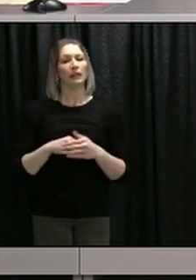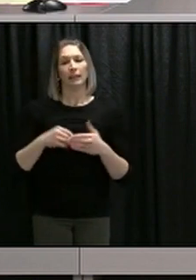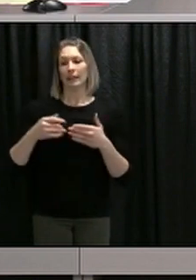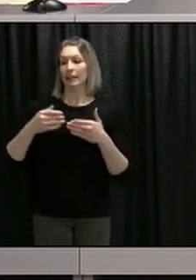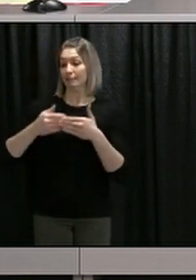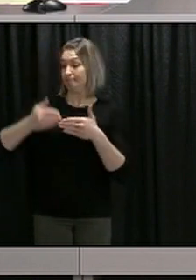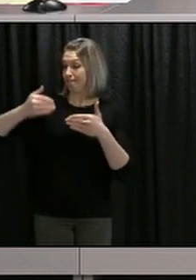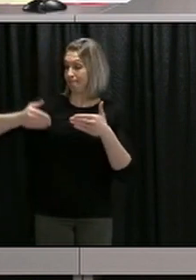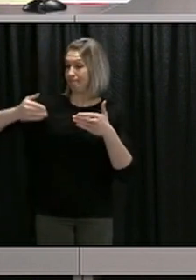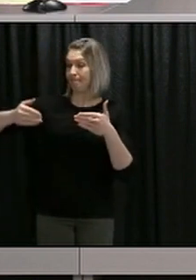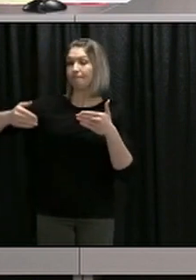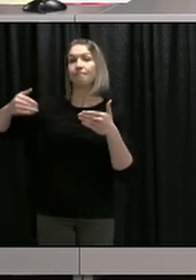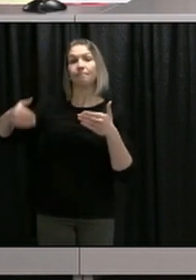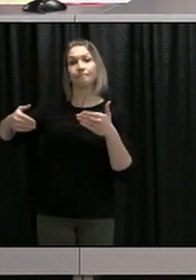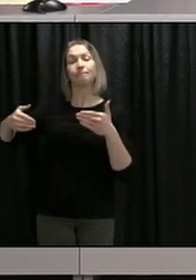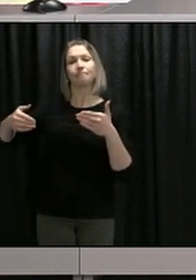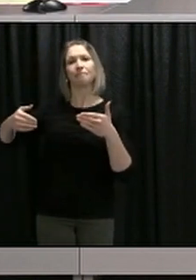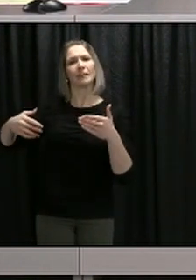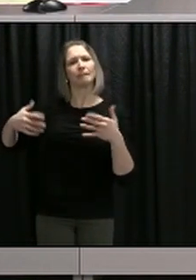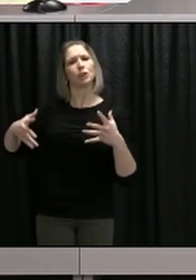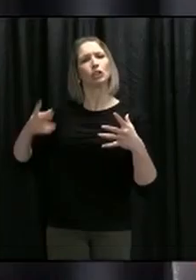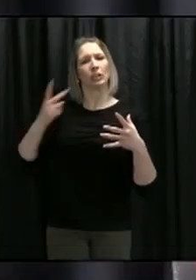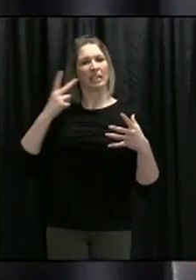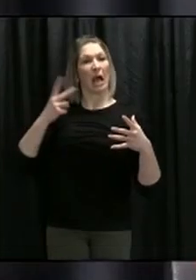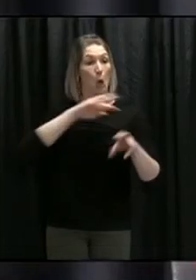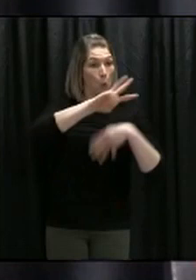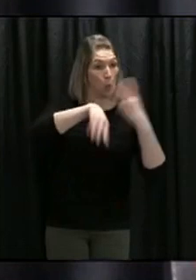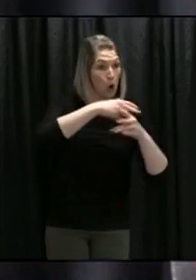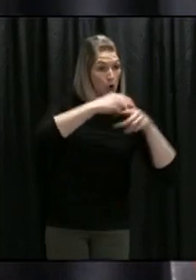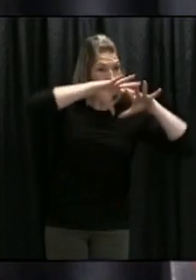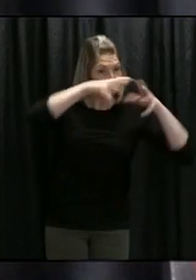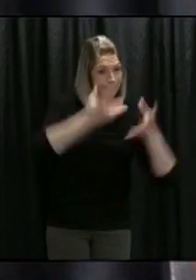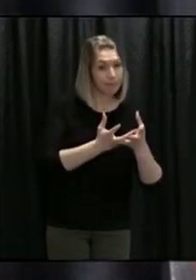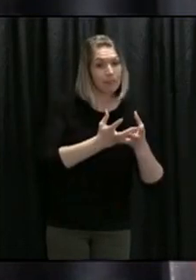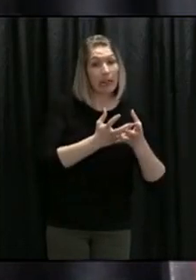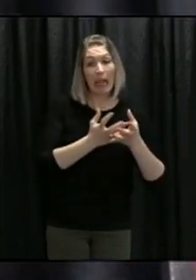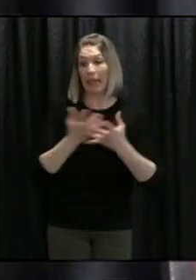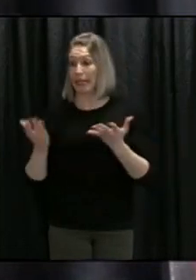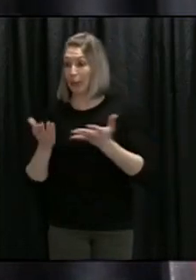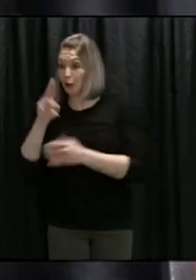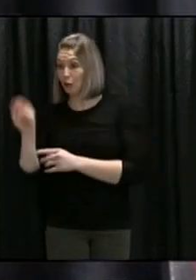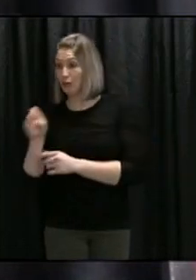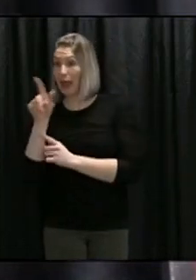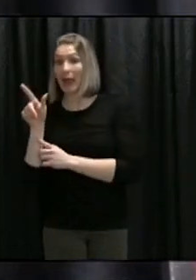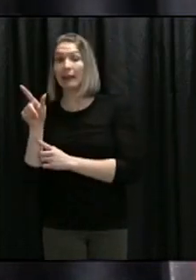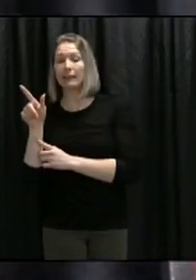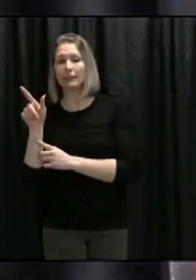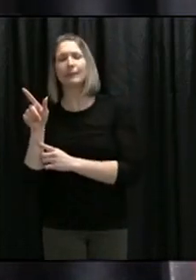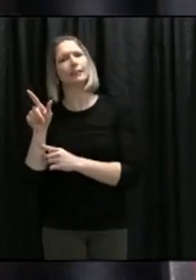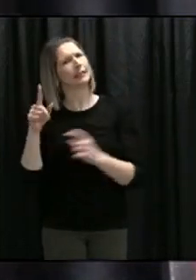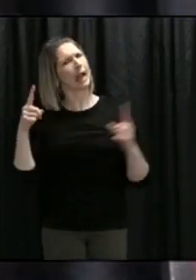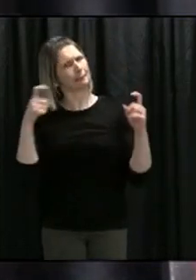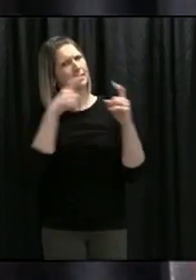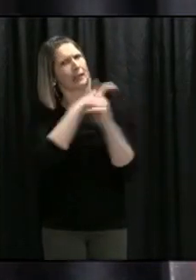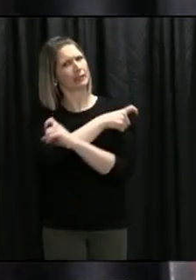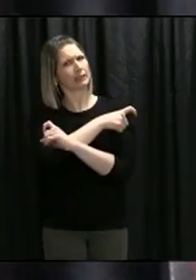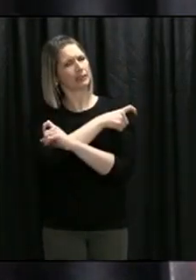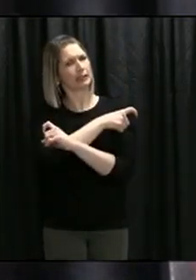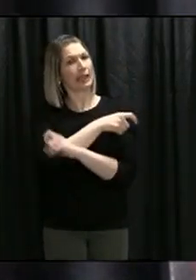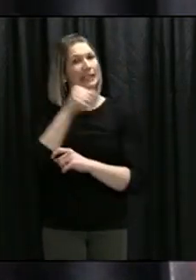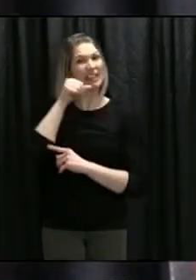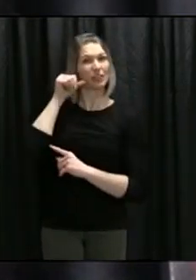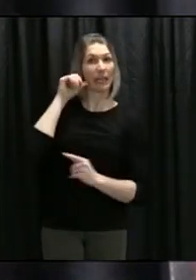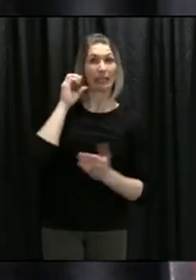the situation is dynamic. It changes rapidly. We've gone from no cases yesterday to seeing some further new